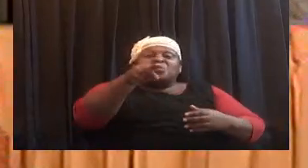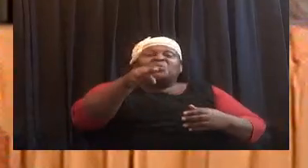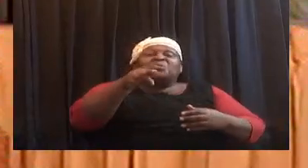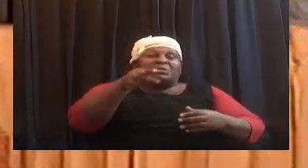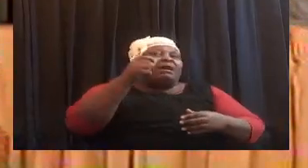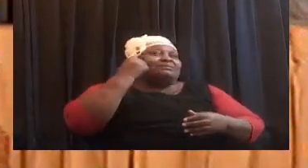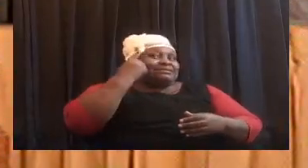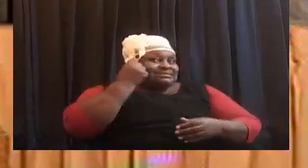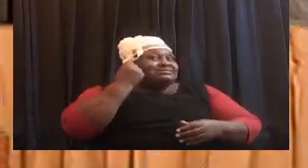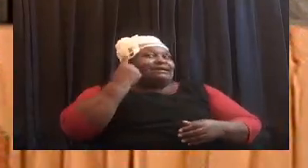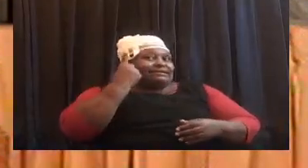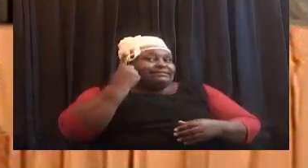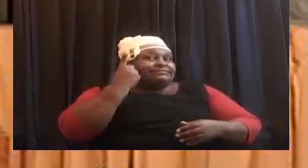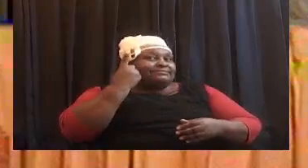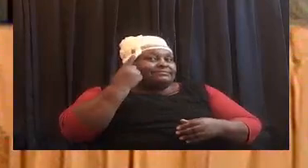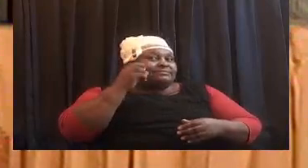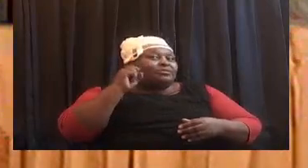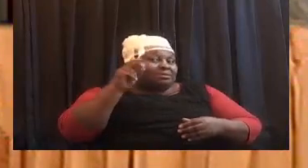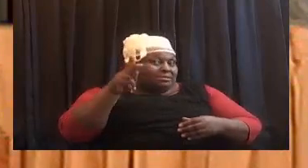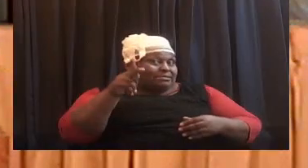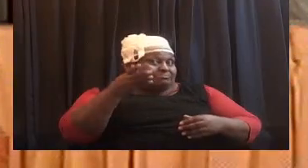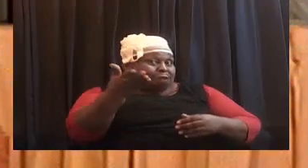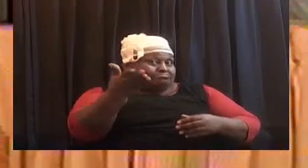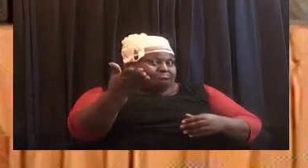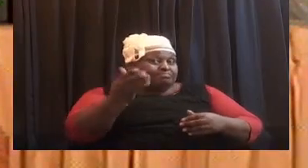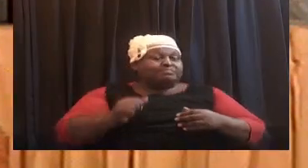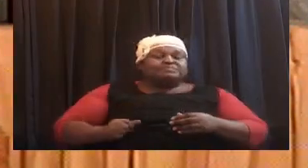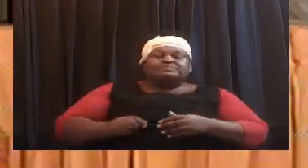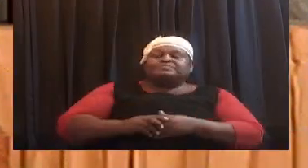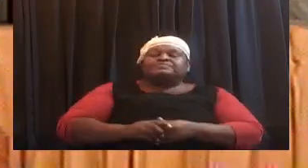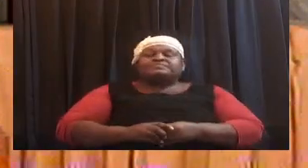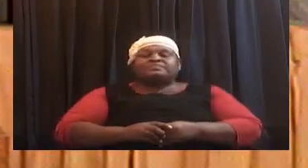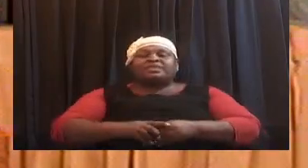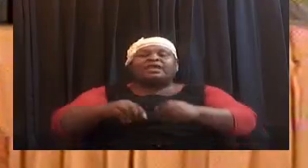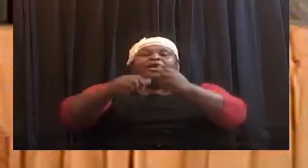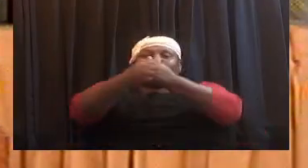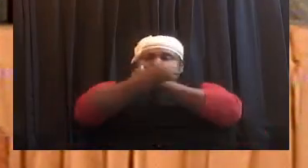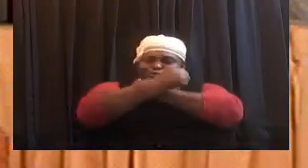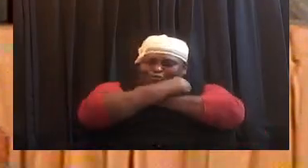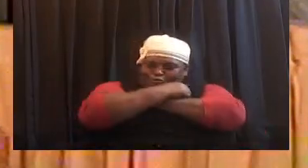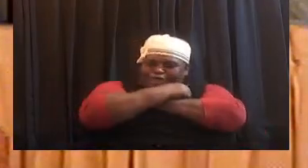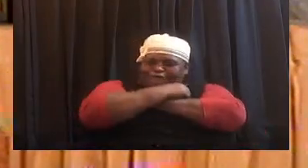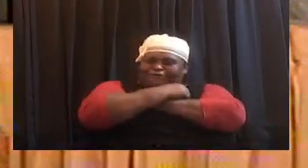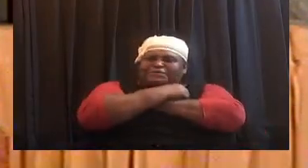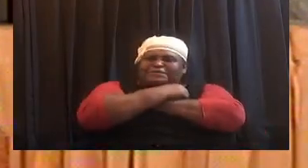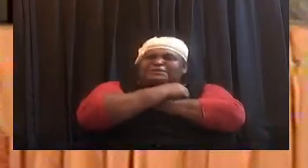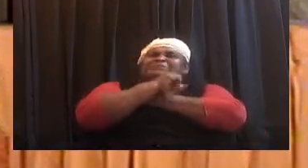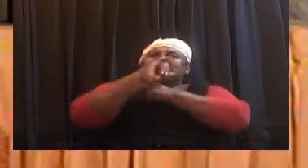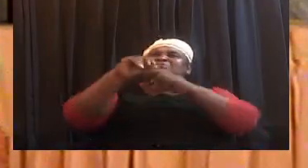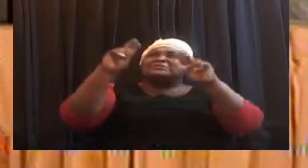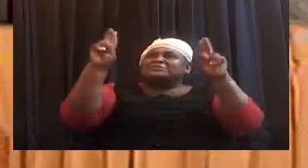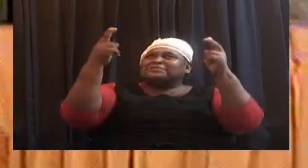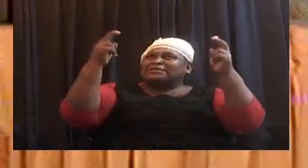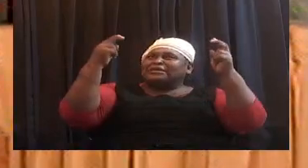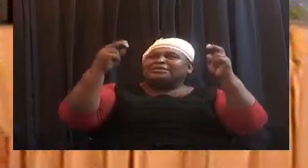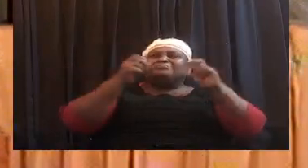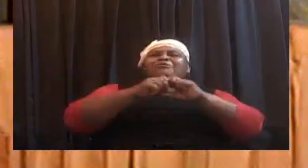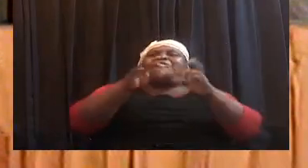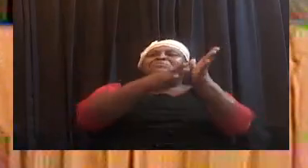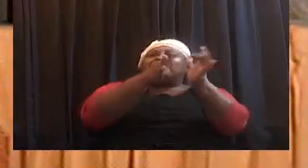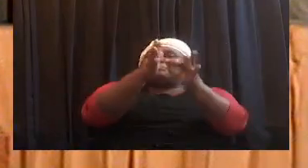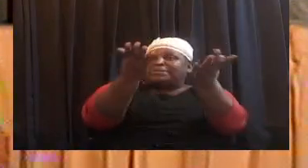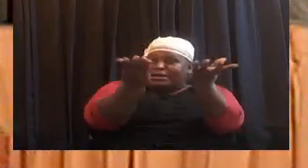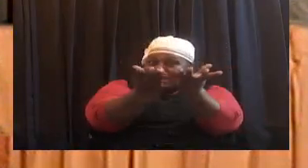it. Praise God. Amen. So that love is the theme of the scriptures.